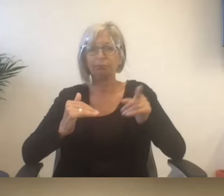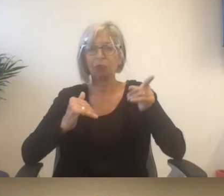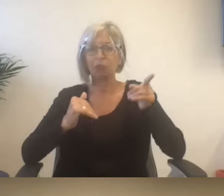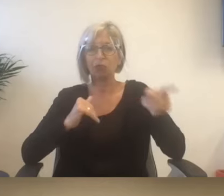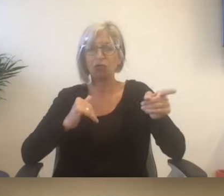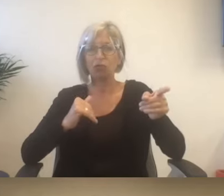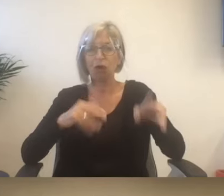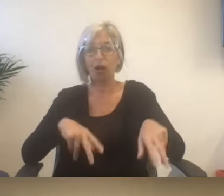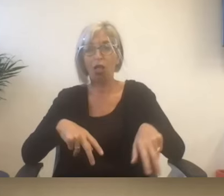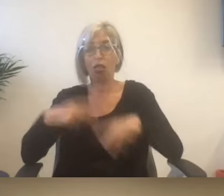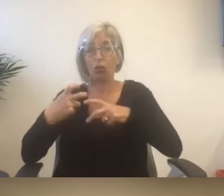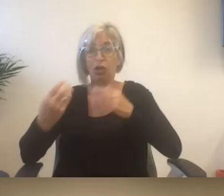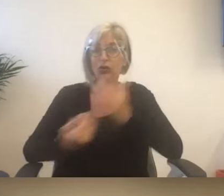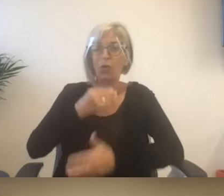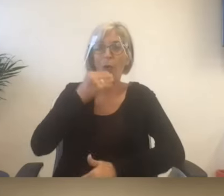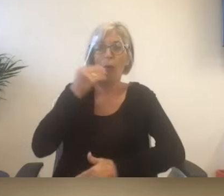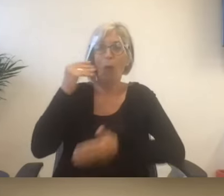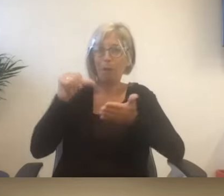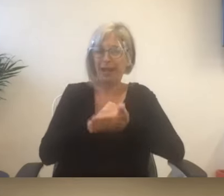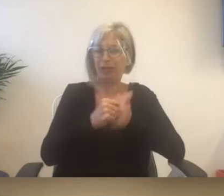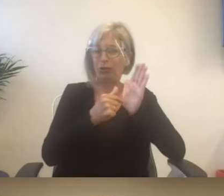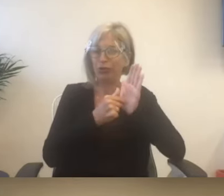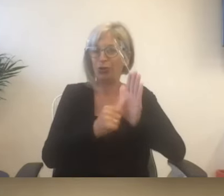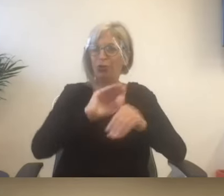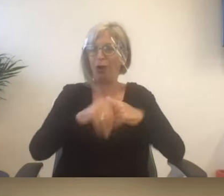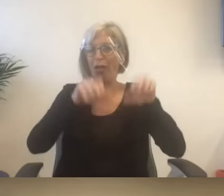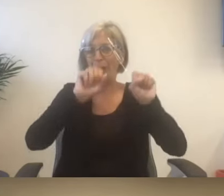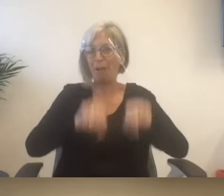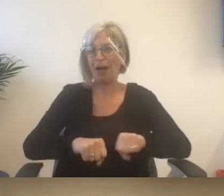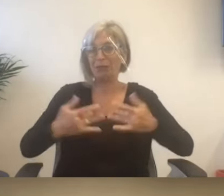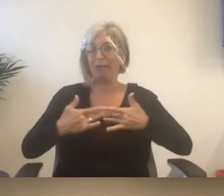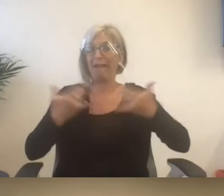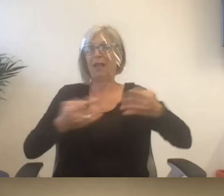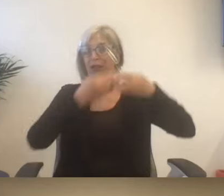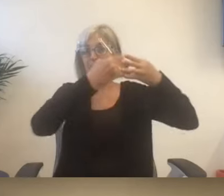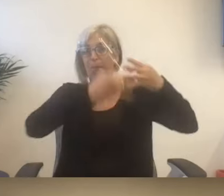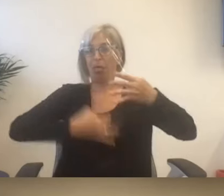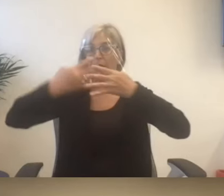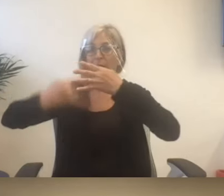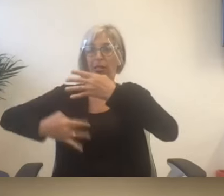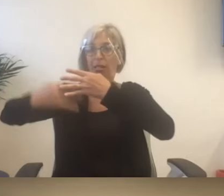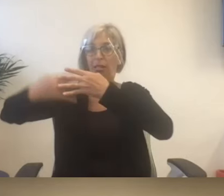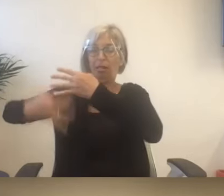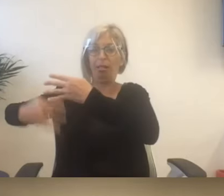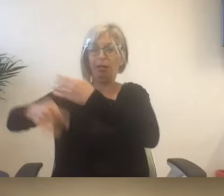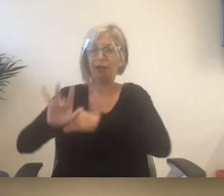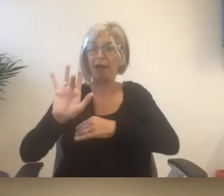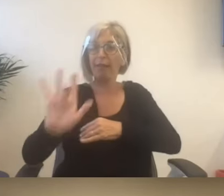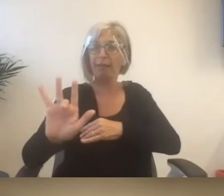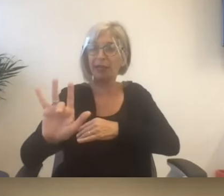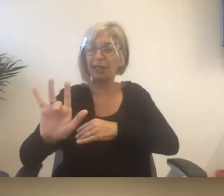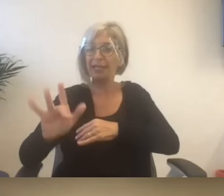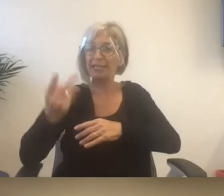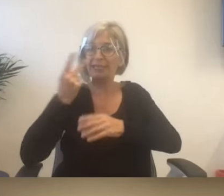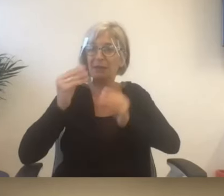you are loaded to a new home page where it shows you all the possible events you could see. You can click on the events and see some